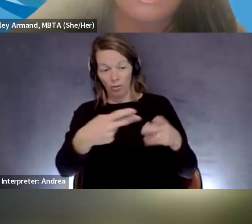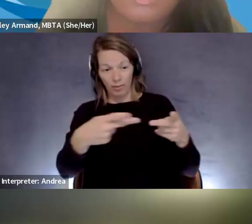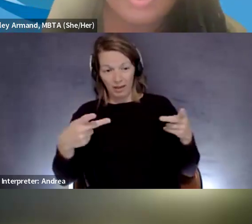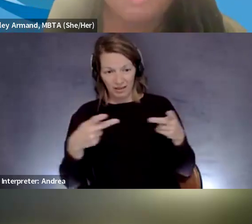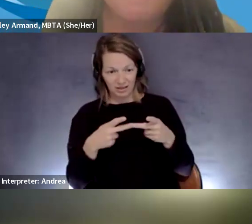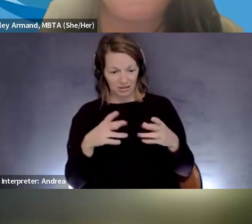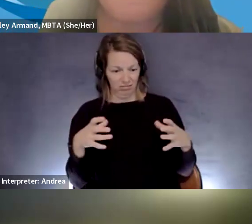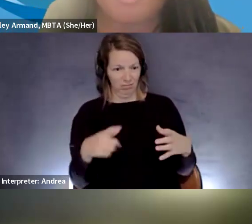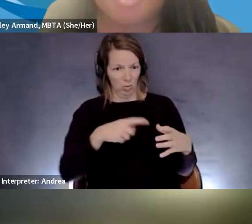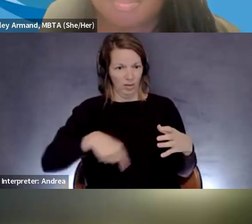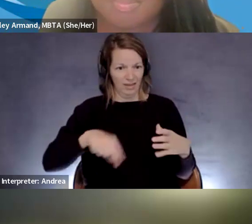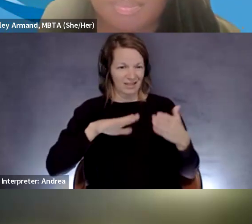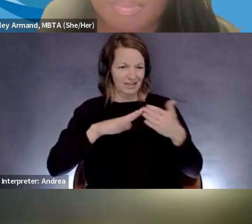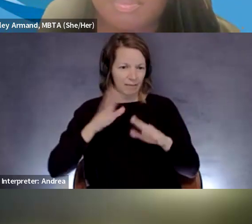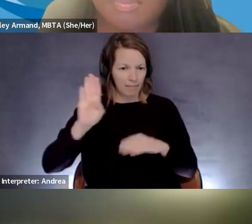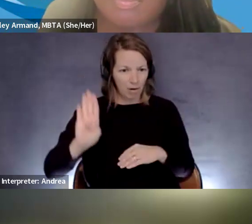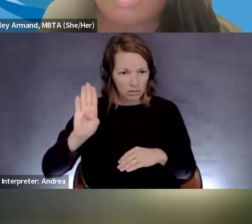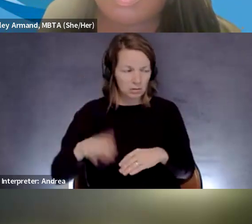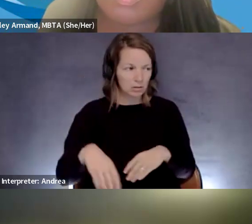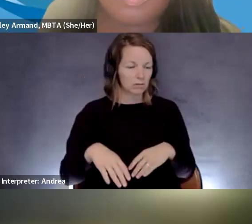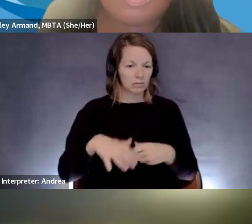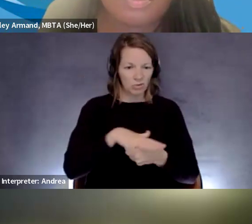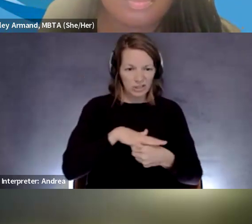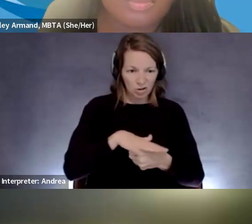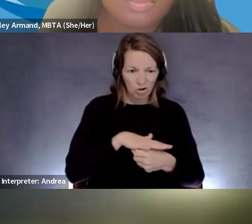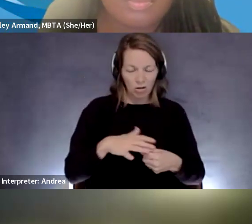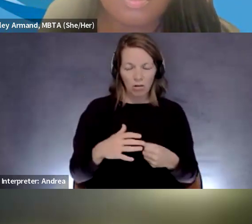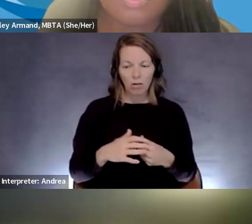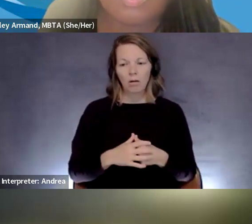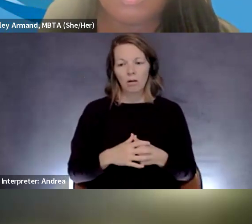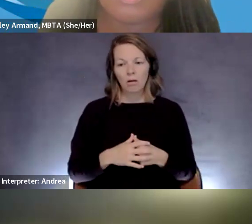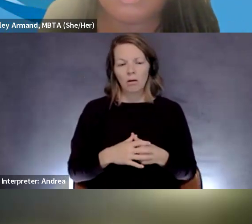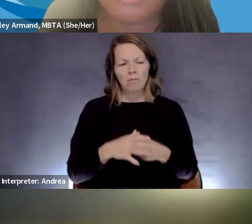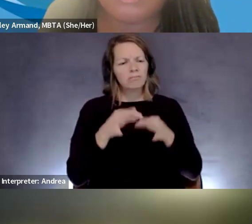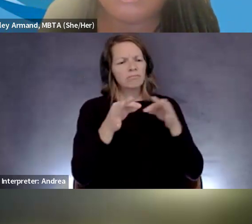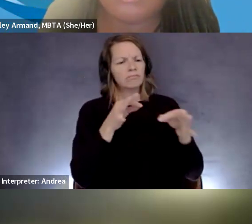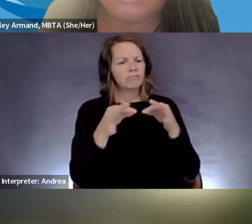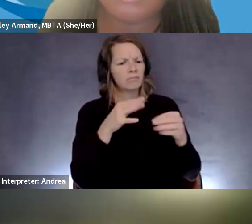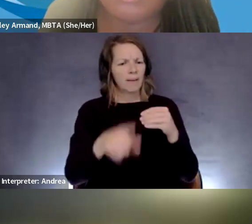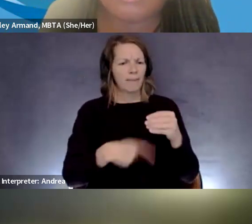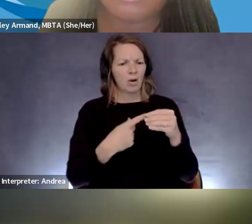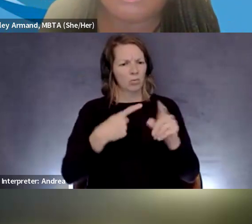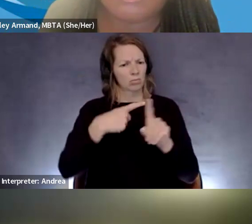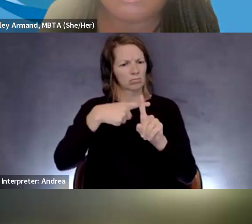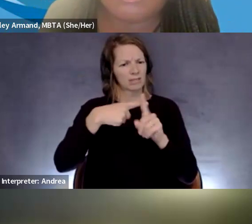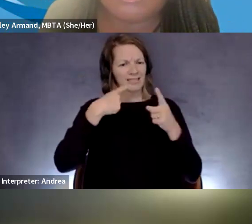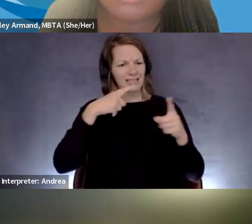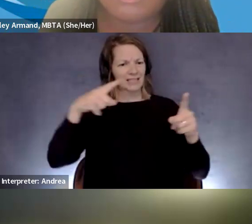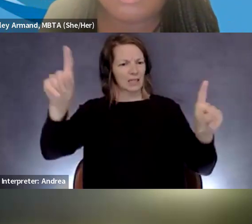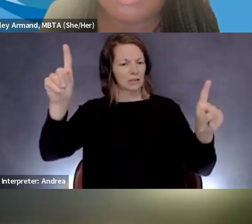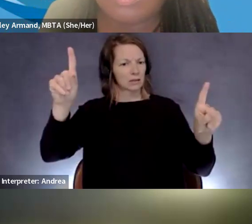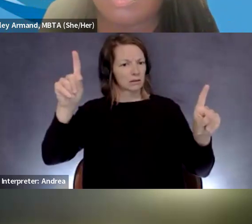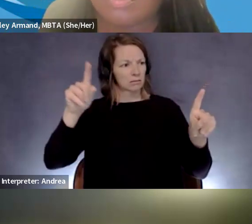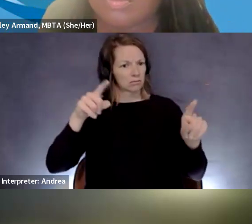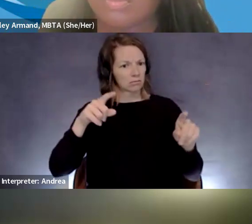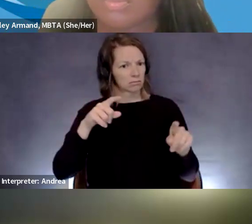city, within city of Boston, local, regional, to this. Describe a little bit about some of the successes that, you folks